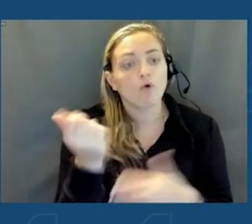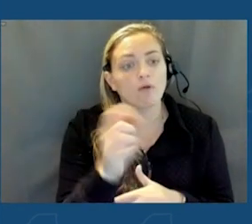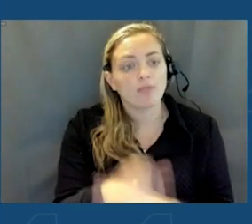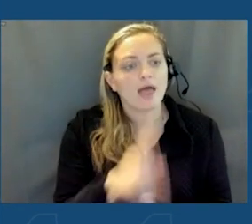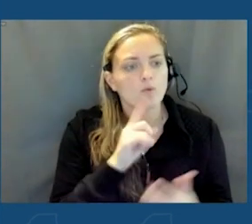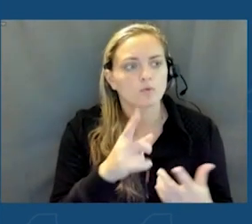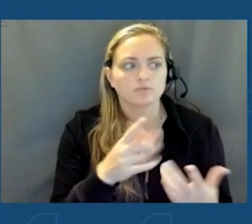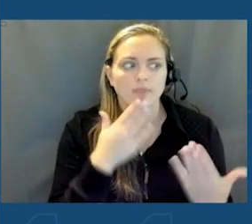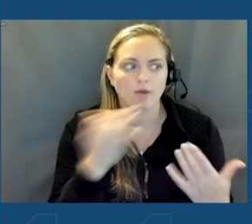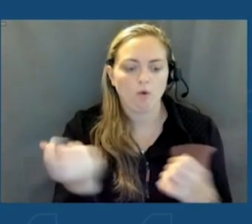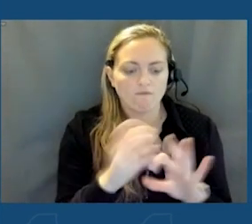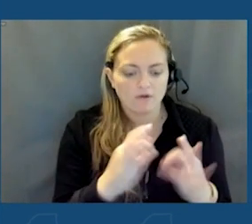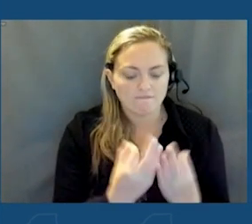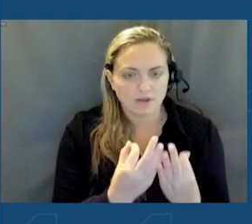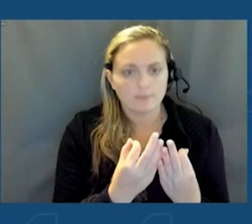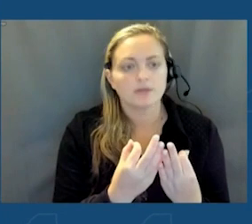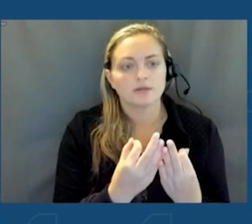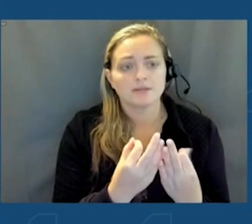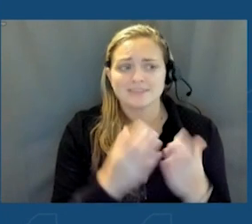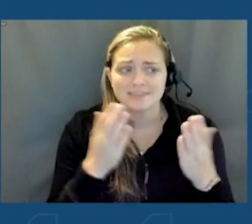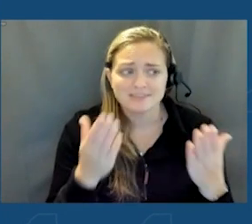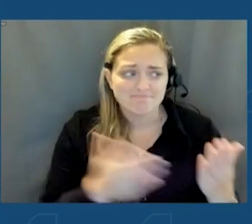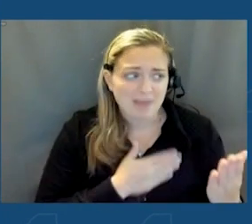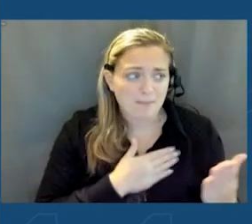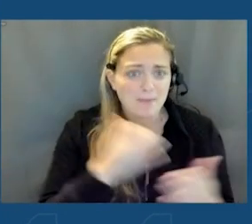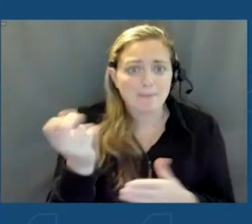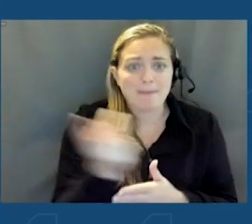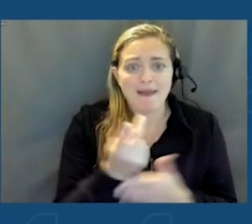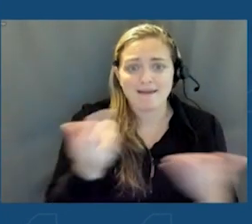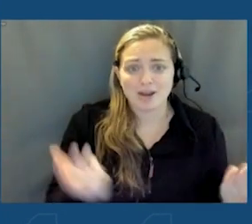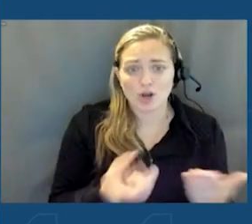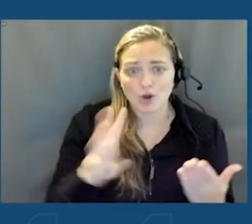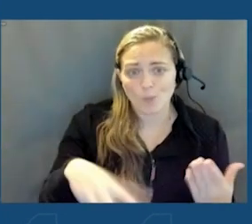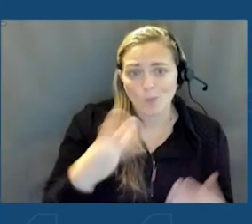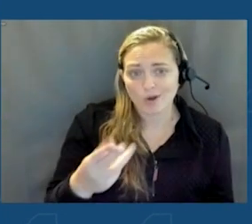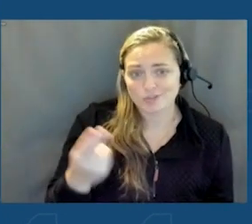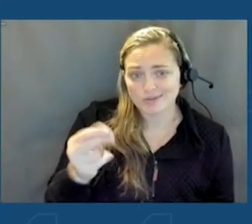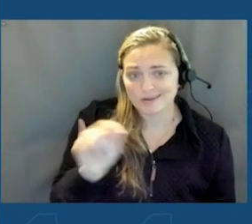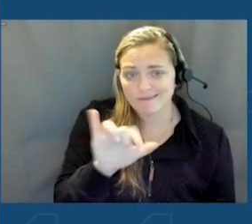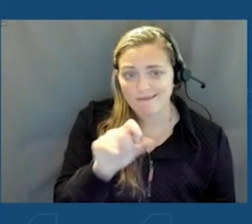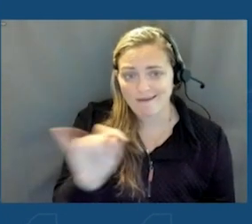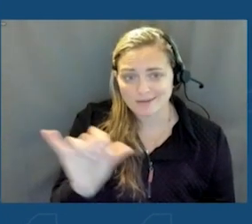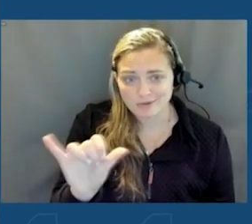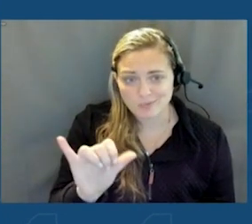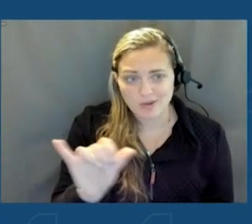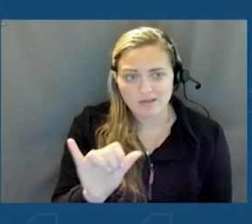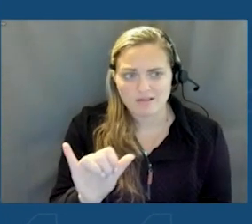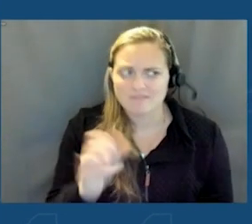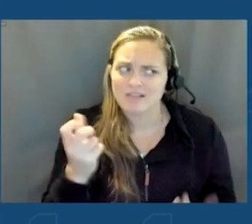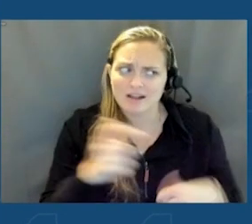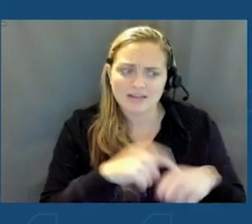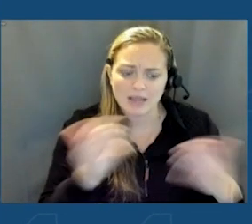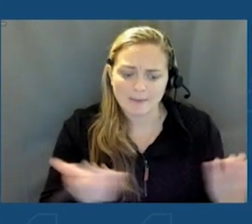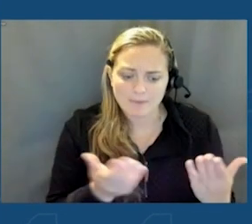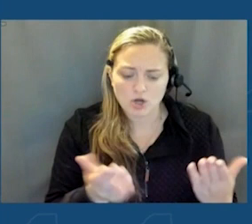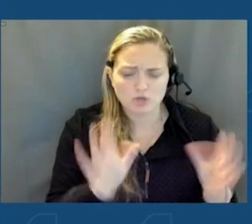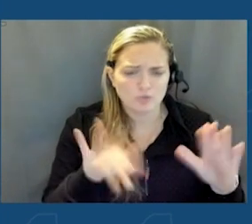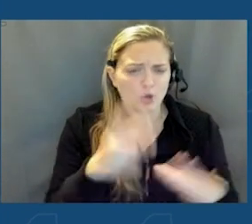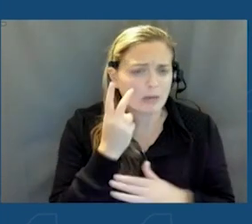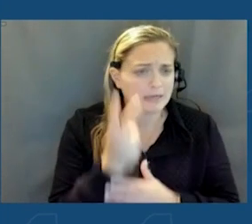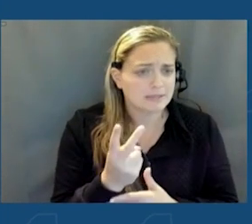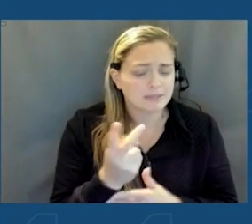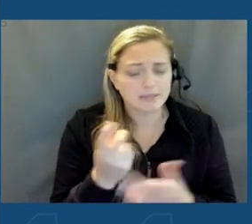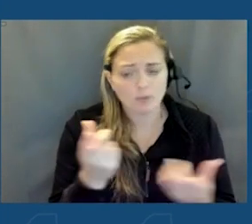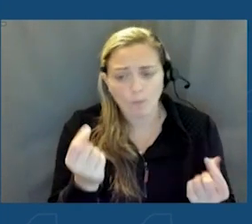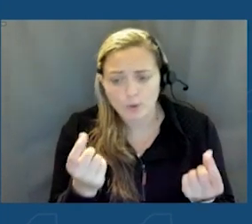thank you. Great to be back in Washington Heights as well. I spent a lot of time here, and it's just been great to see what we can